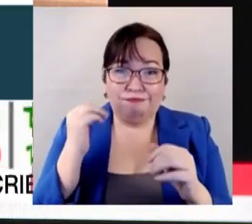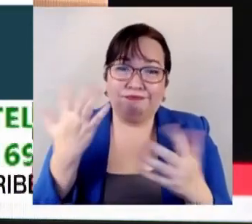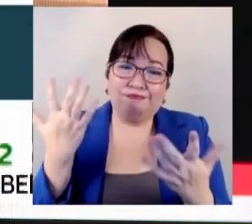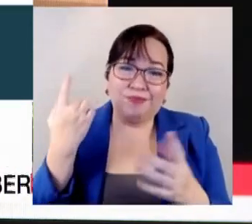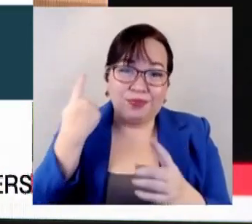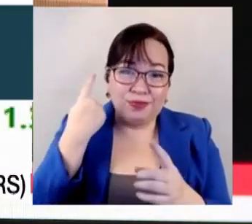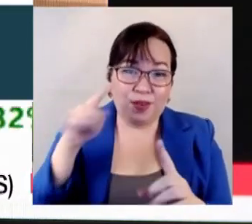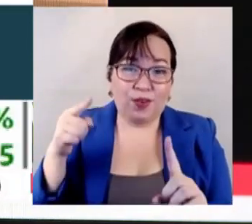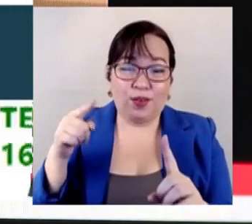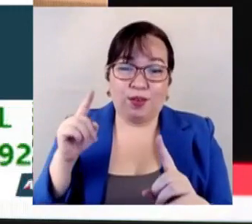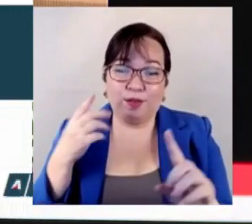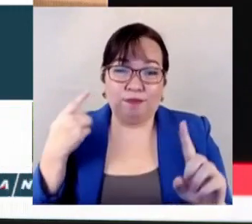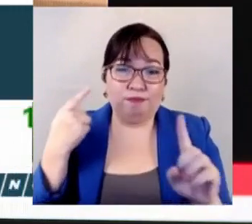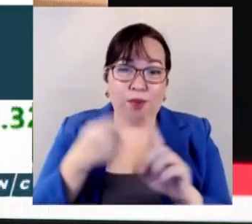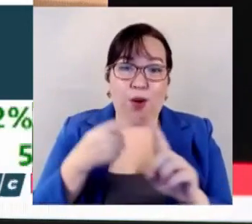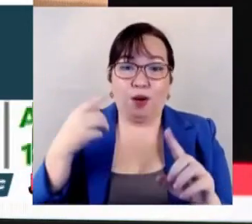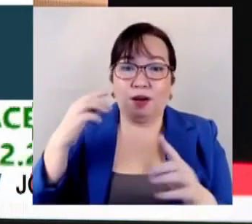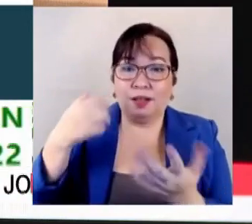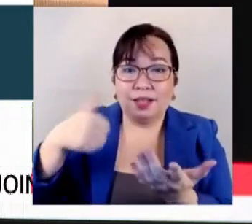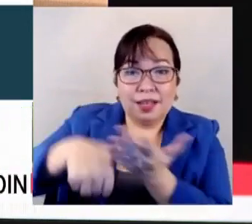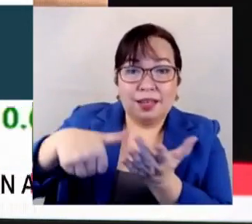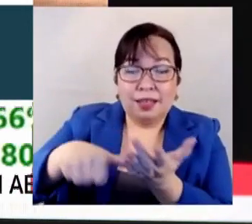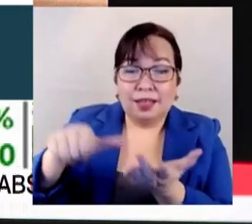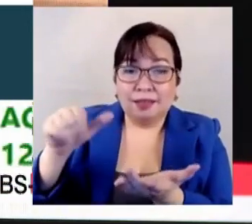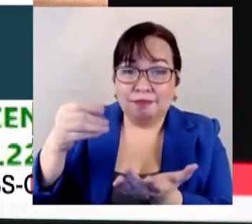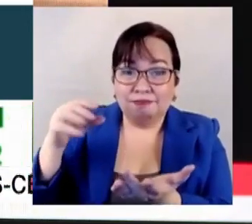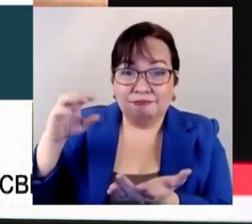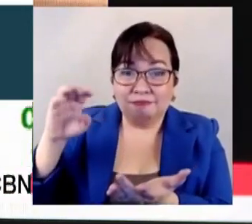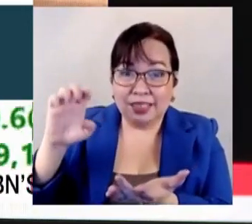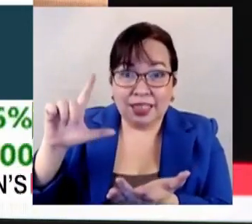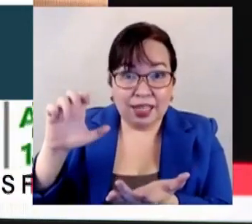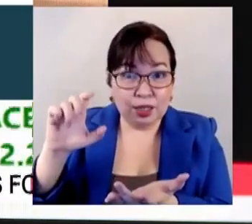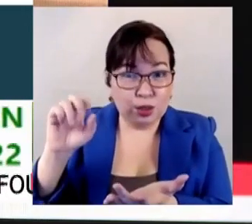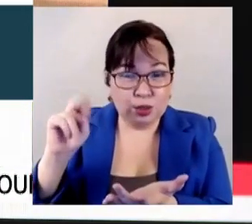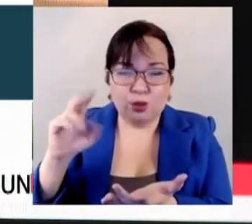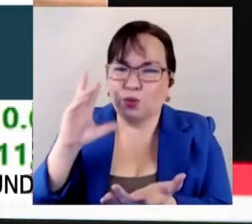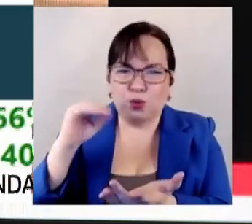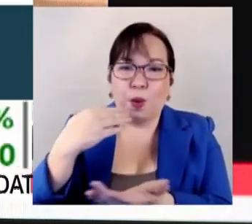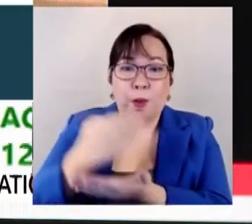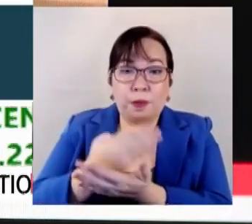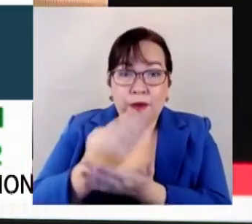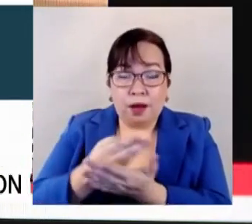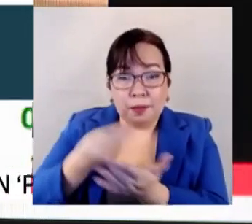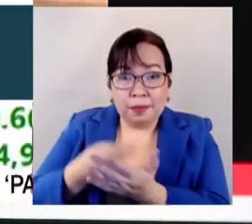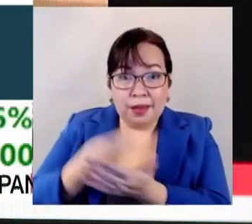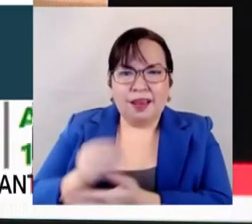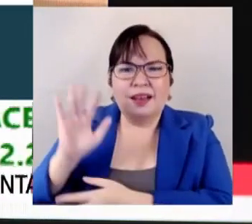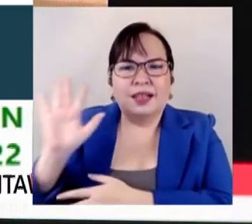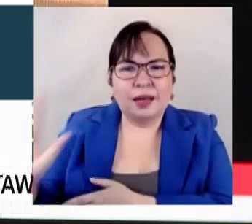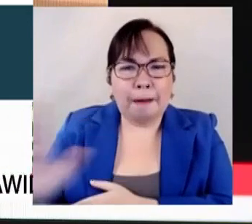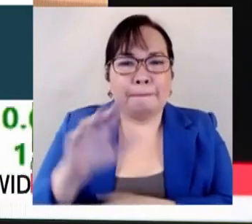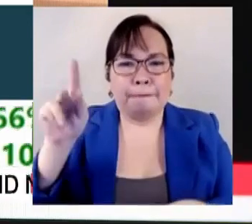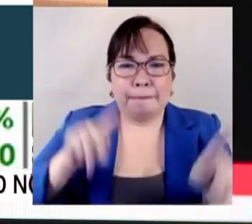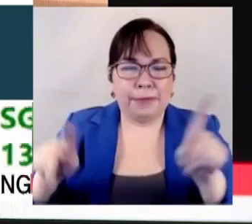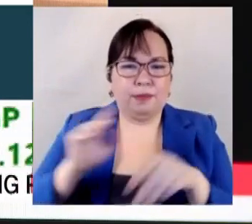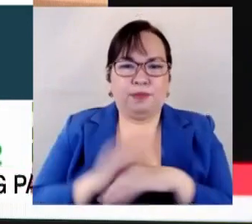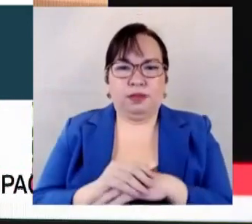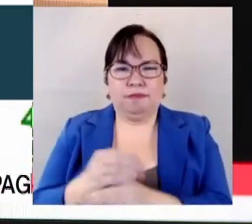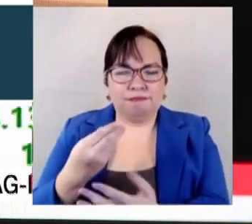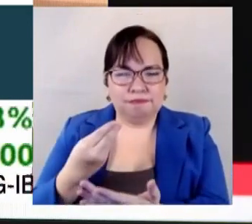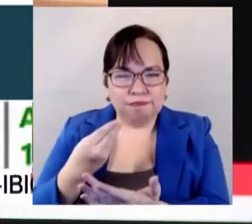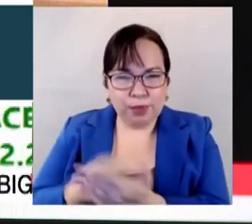budget ng taong bayan, budget ng ating bansa, hindi po budget ng mga kandidato.